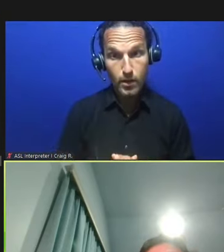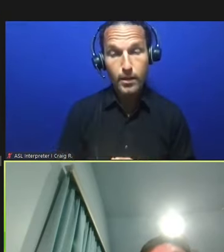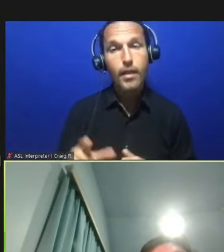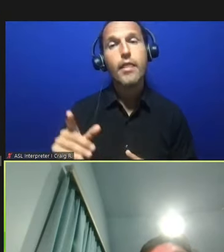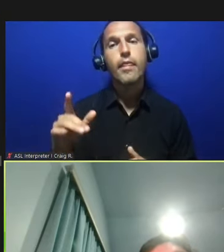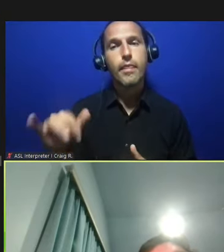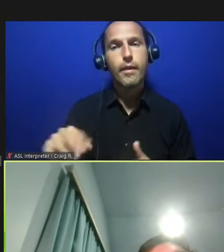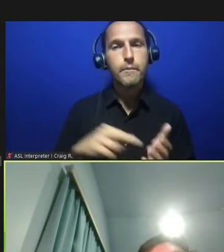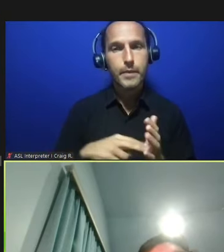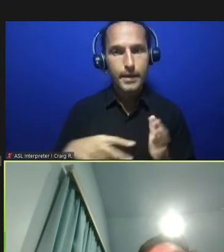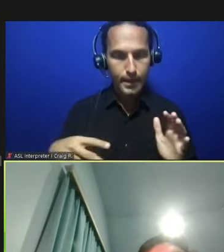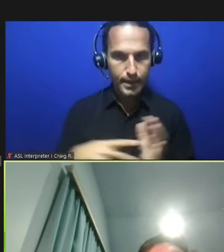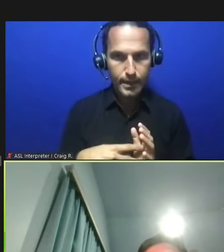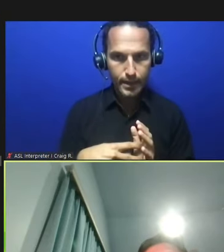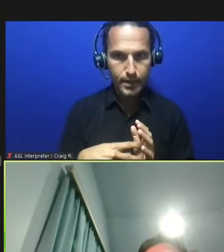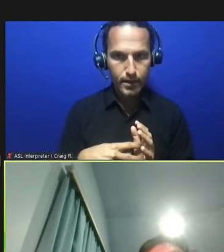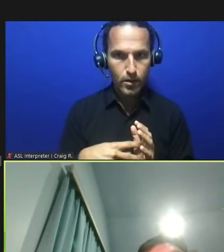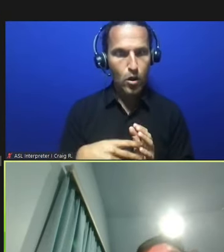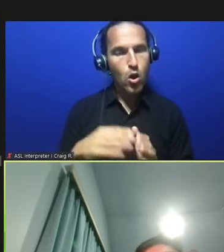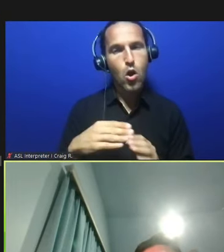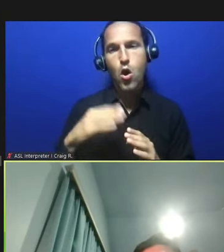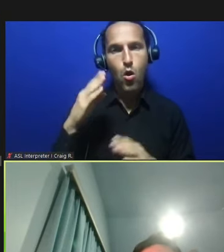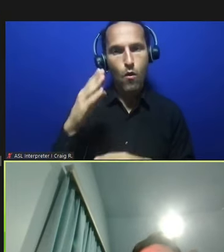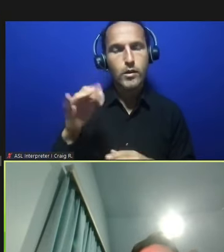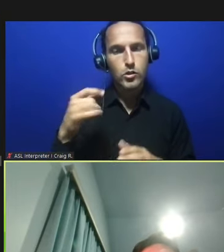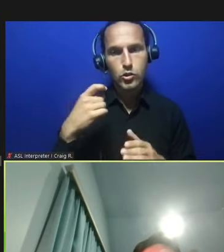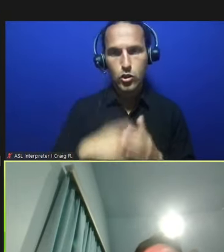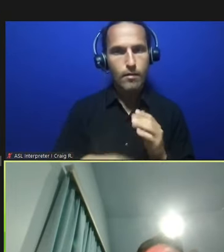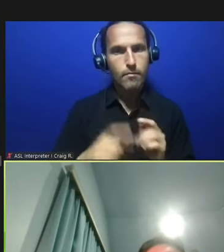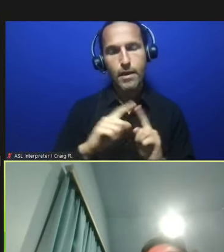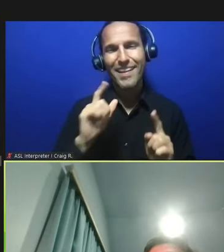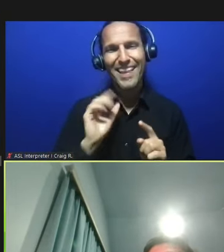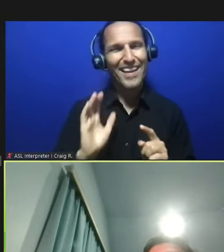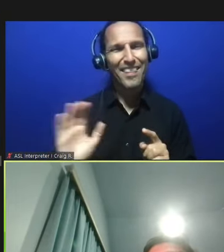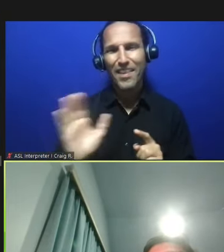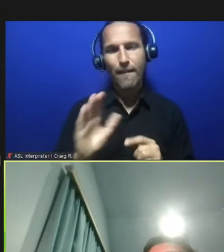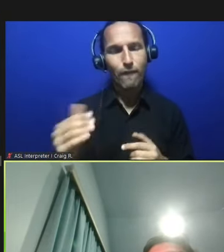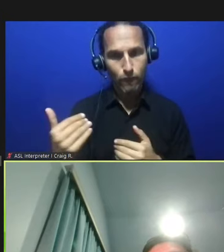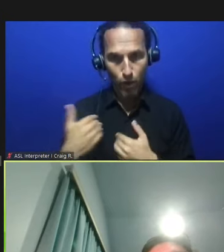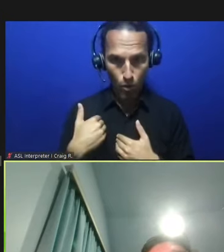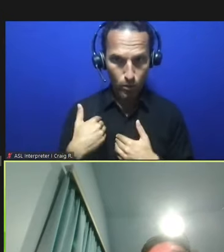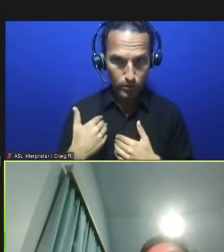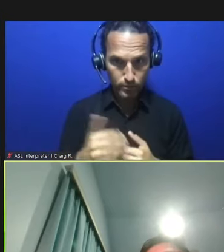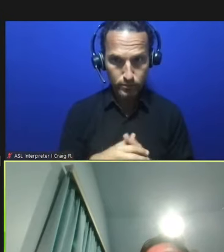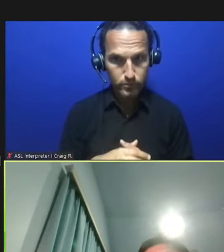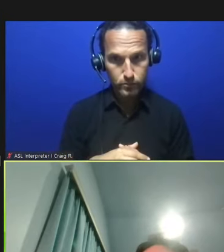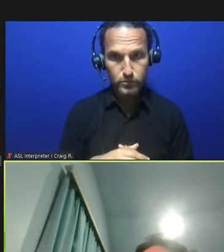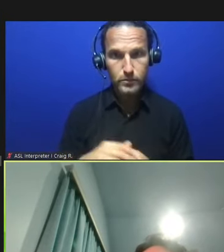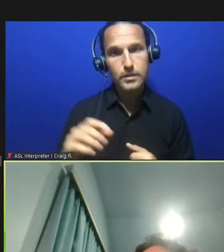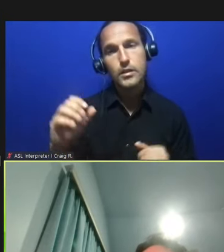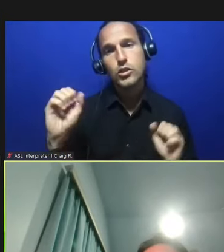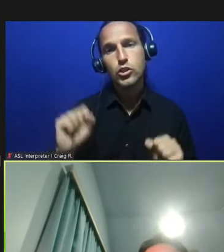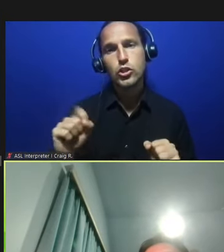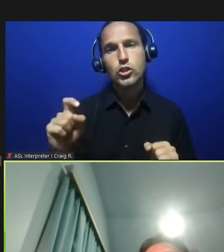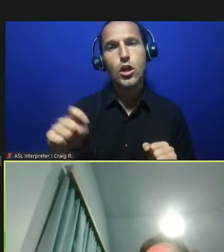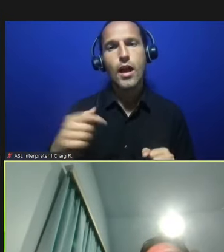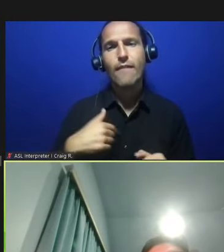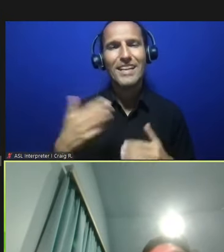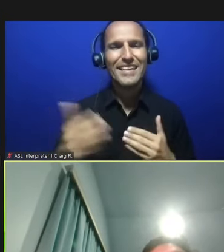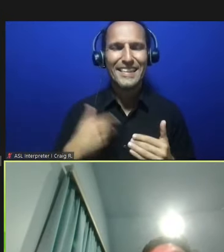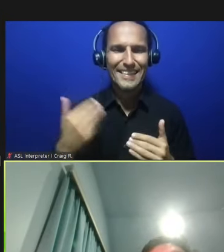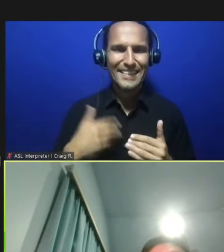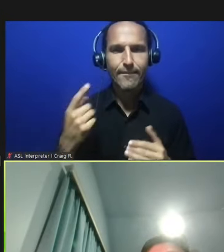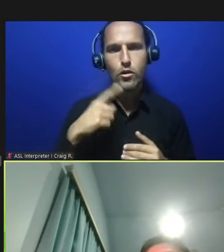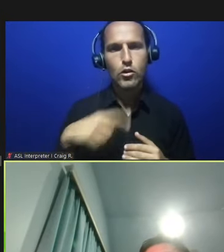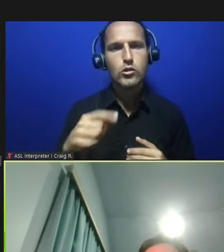congested, riders are always being overcharged, but that is not the driver's fault. You know, we should be able to have an easier way